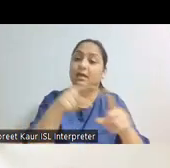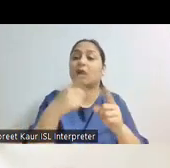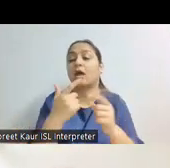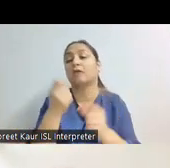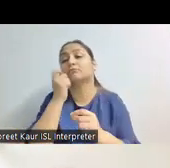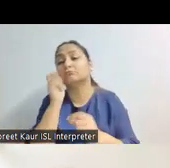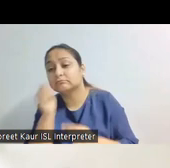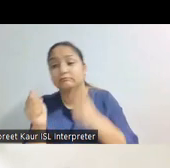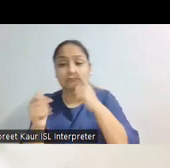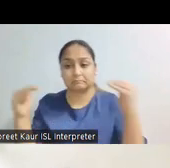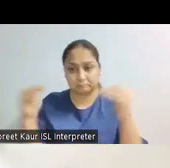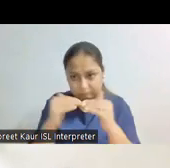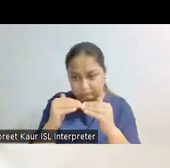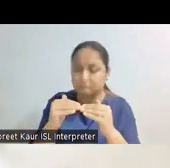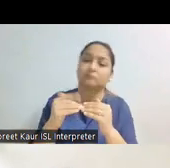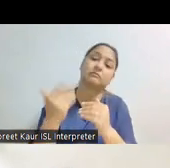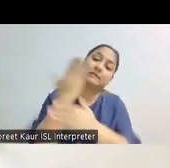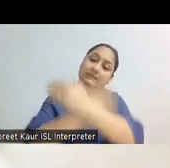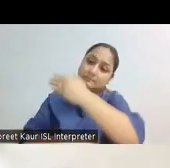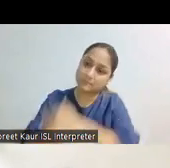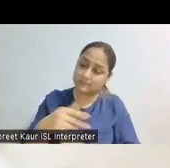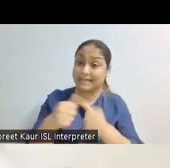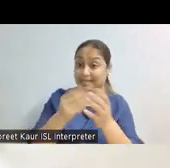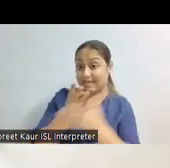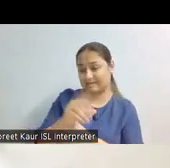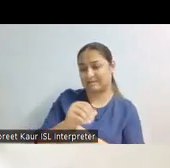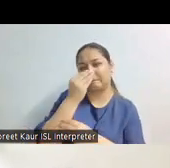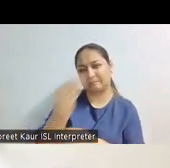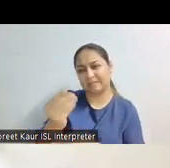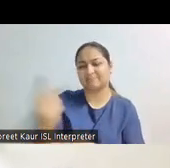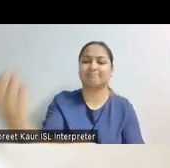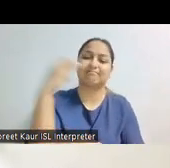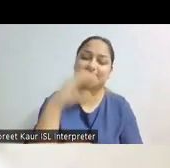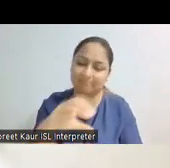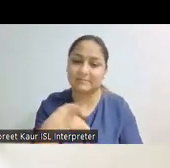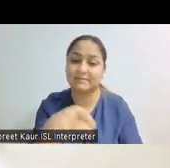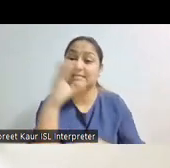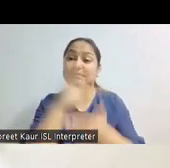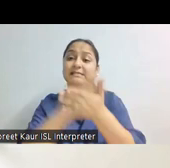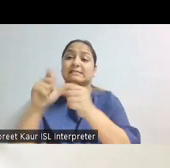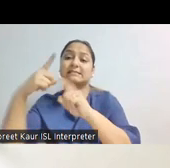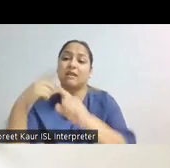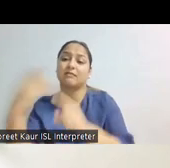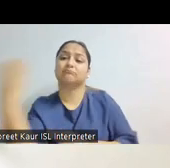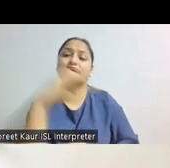I'll request my colleagues for accessibility to also paste the link within the chat box.